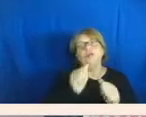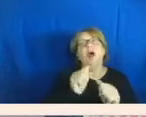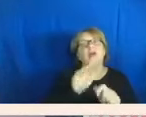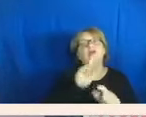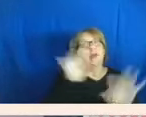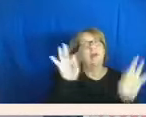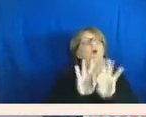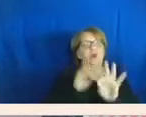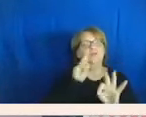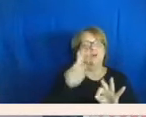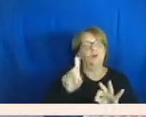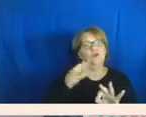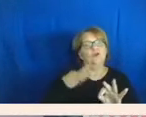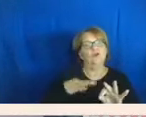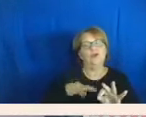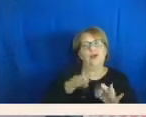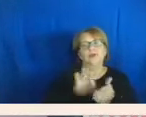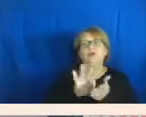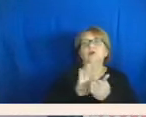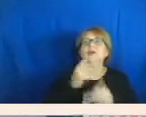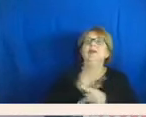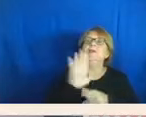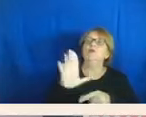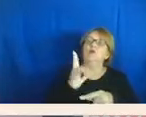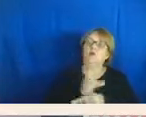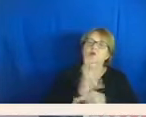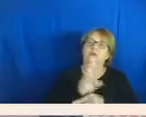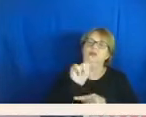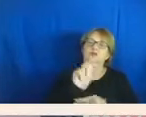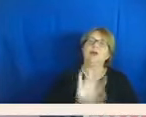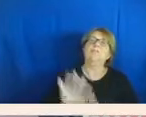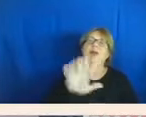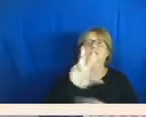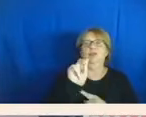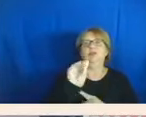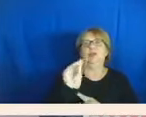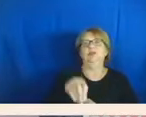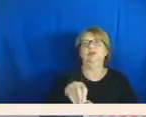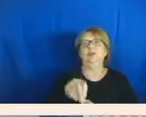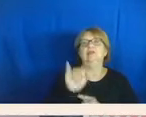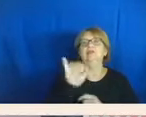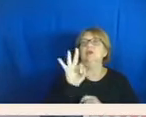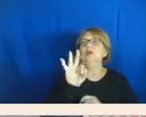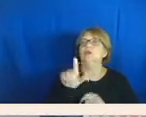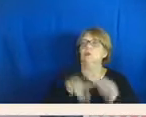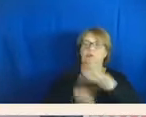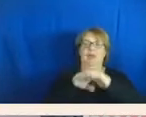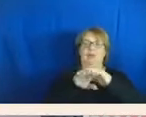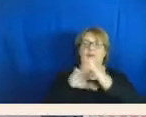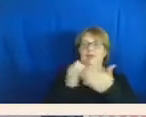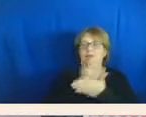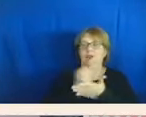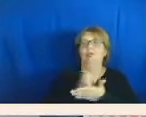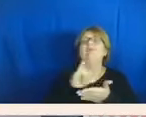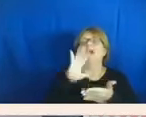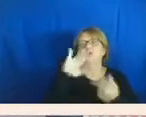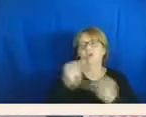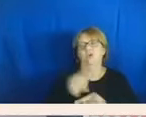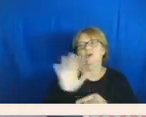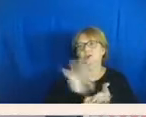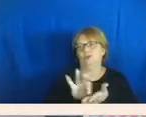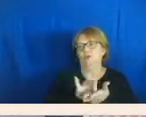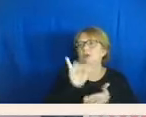is keep your utilization rate around 30%. So if you max out your card, that's going to hurt your score. If you're not using